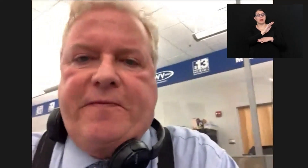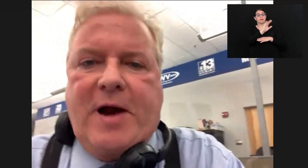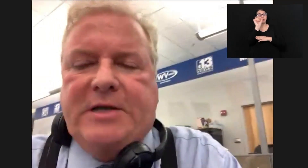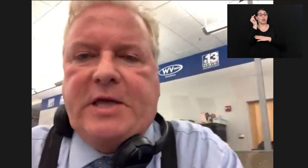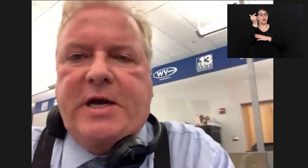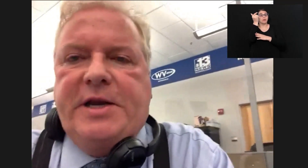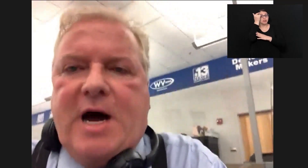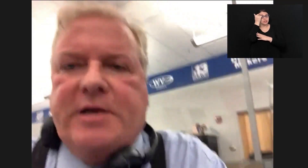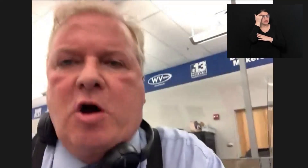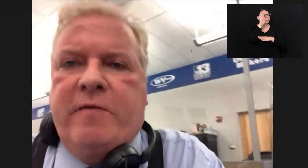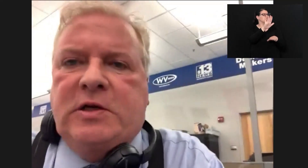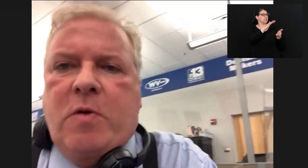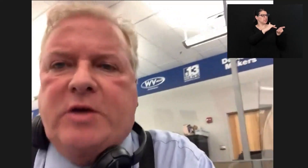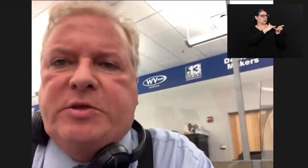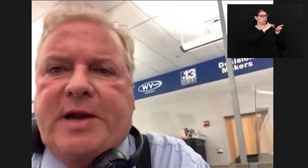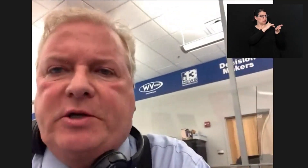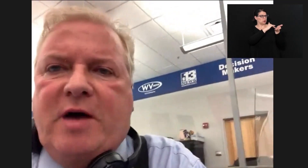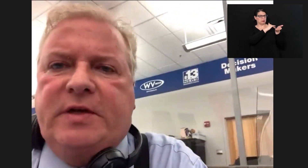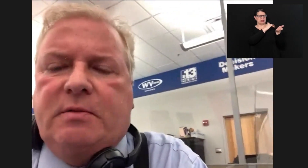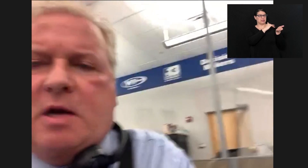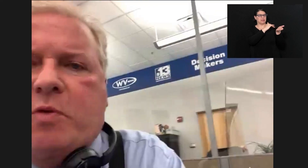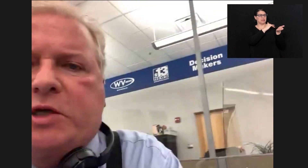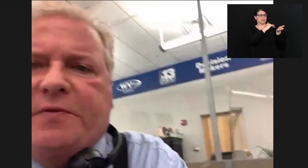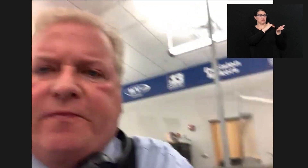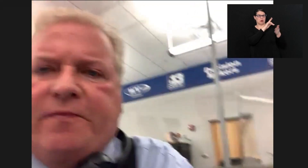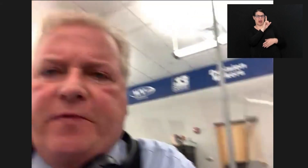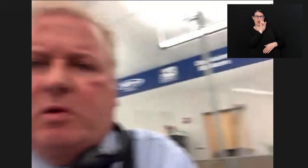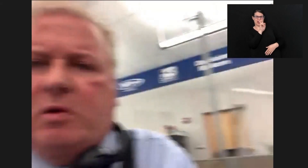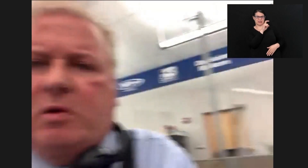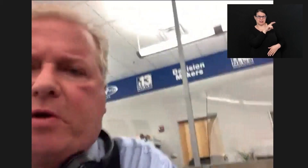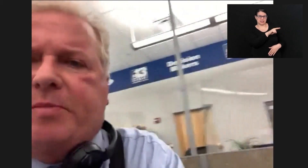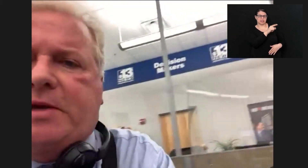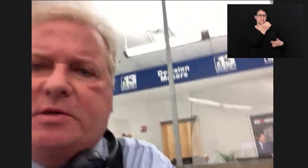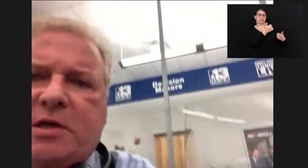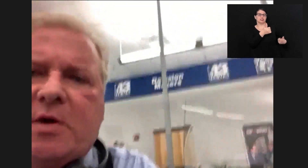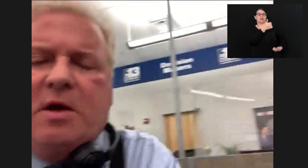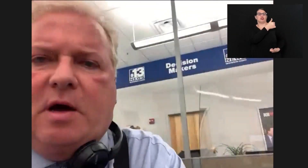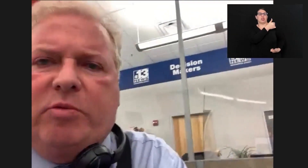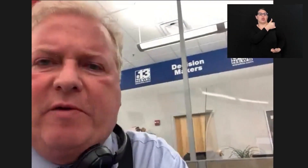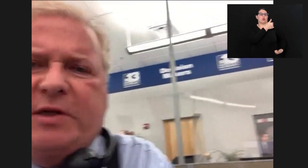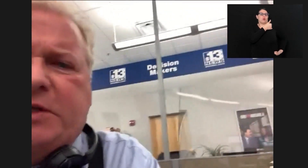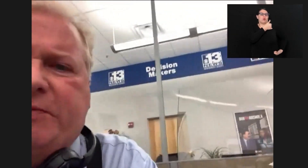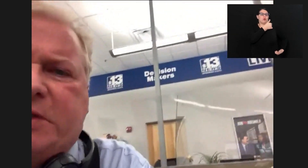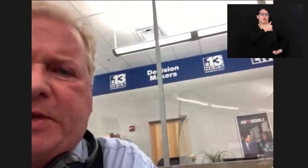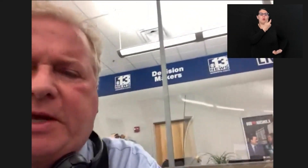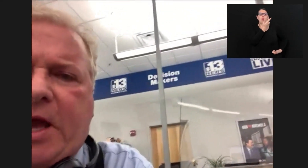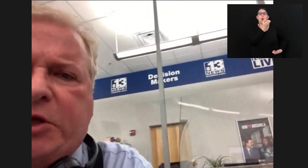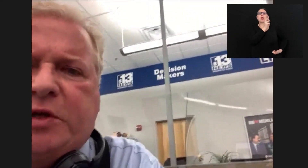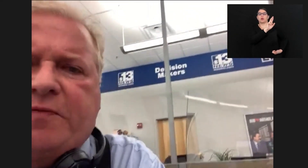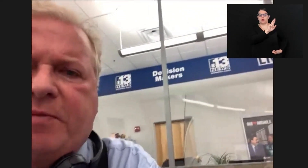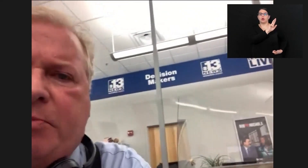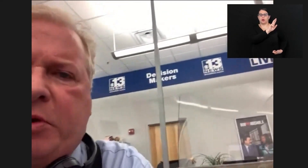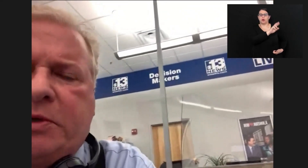Excuse me for asking a non-COVID question, but I do have a question for General Hoyer because we've received some indication from the Boone